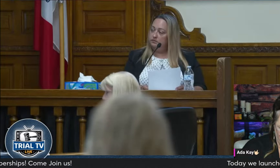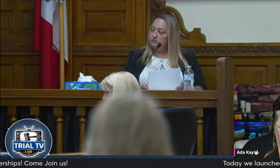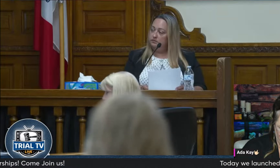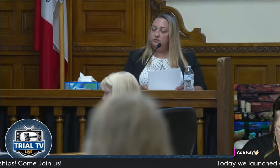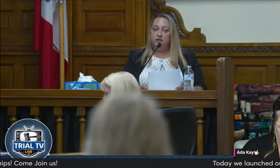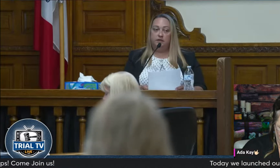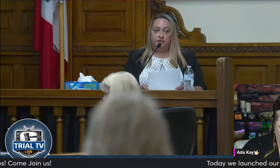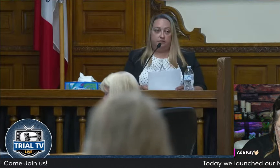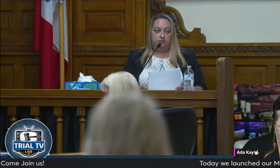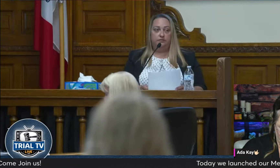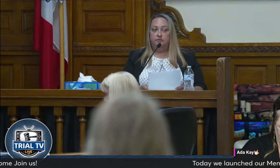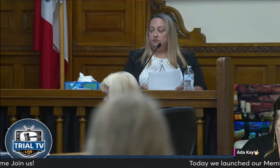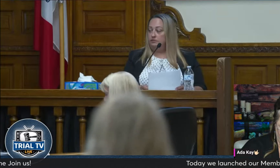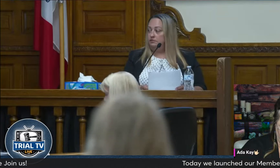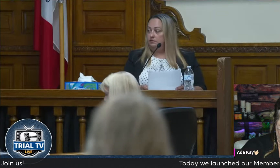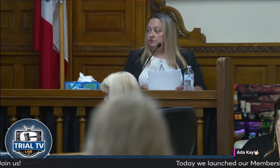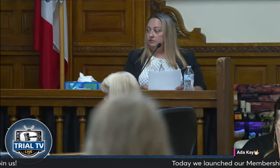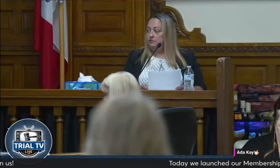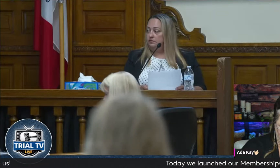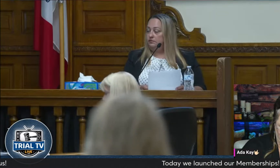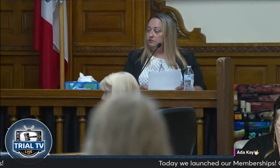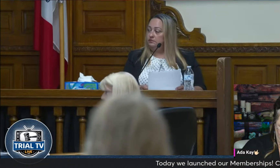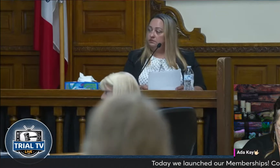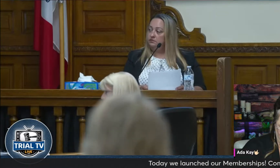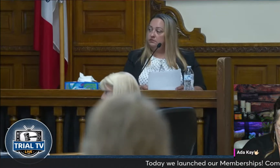nose, wouldn't you? Yes. Okay.